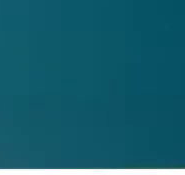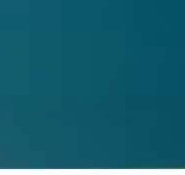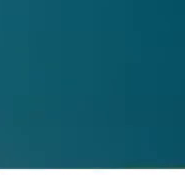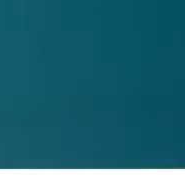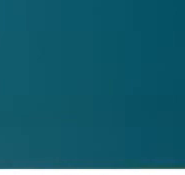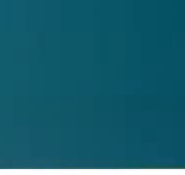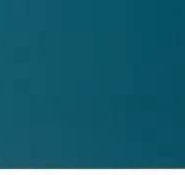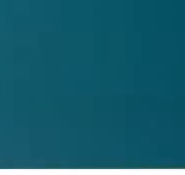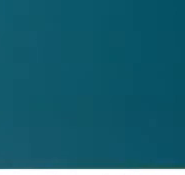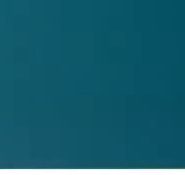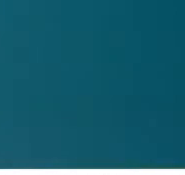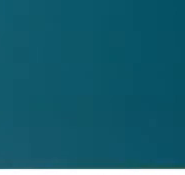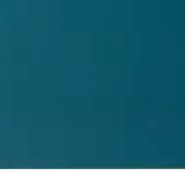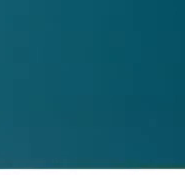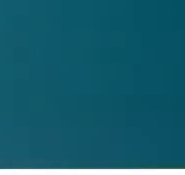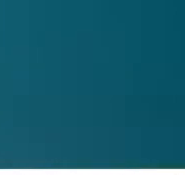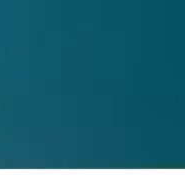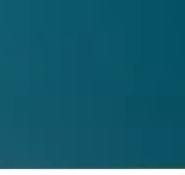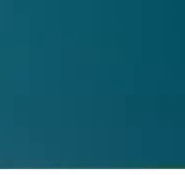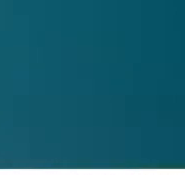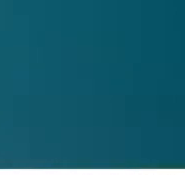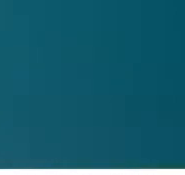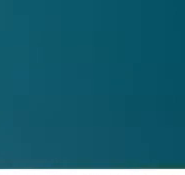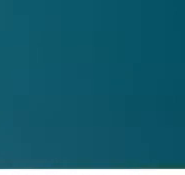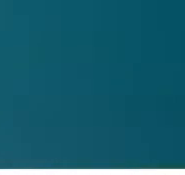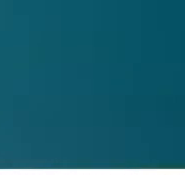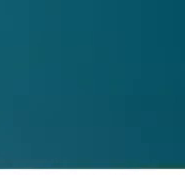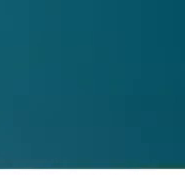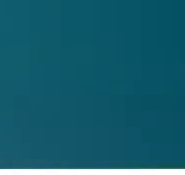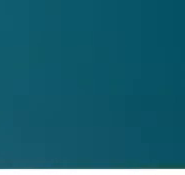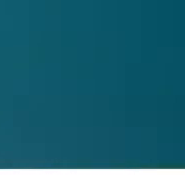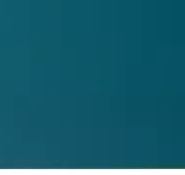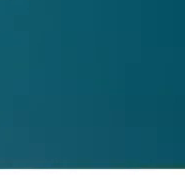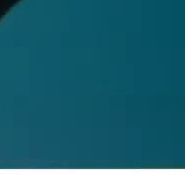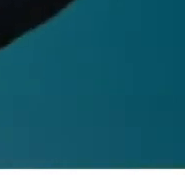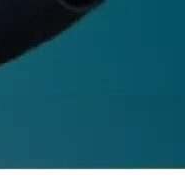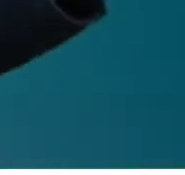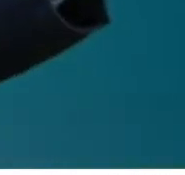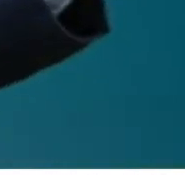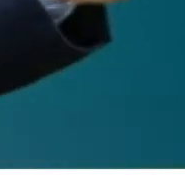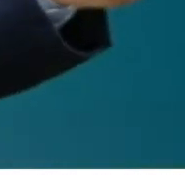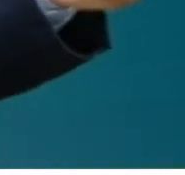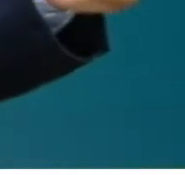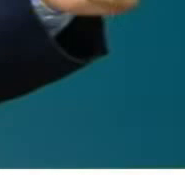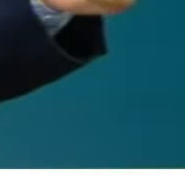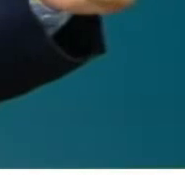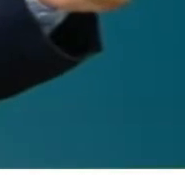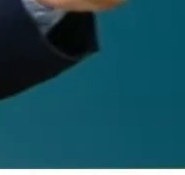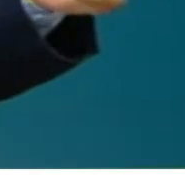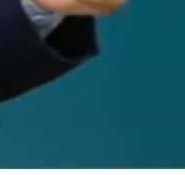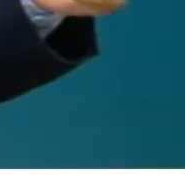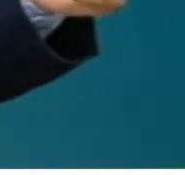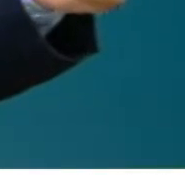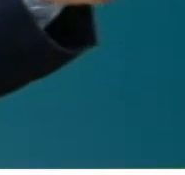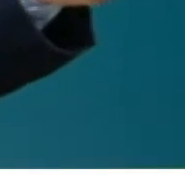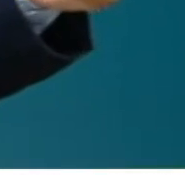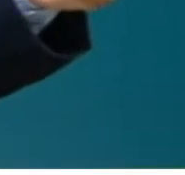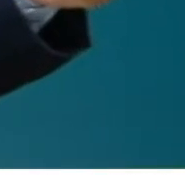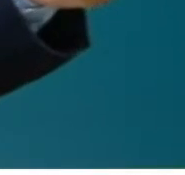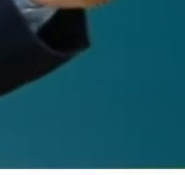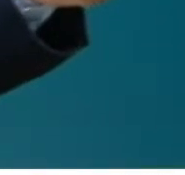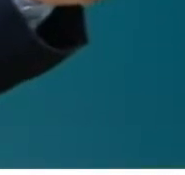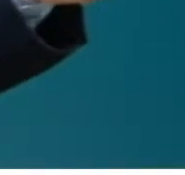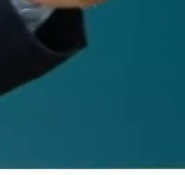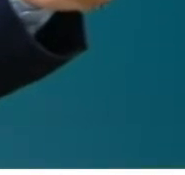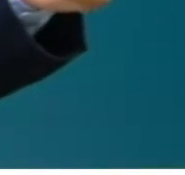about water and the little Niagara water. In fact, if you would have given me 35 billion shillings to provide to the northern